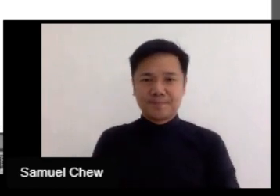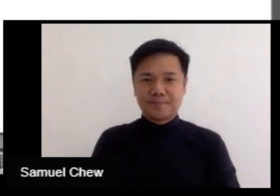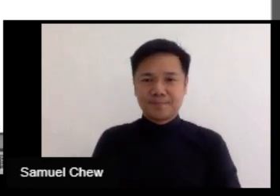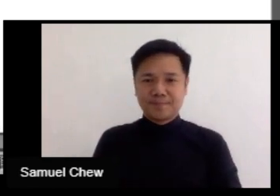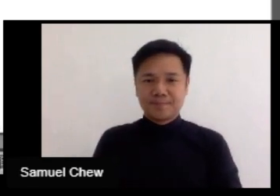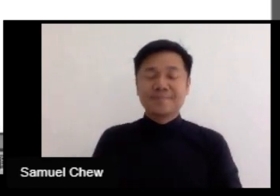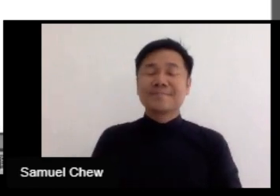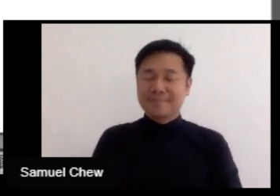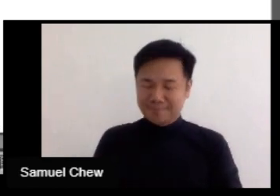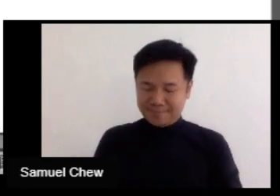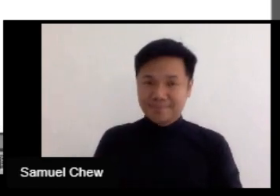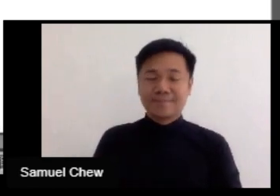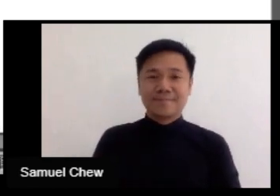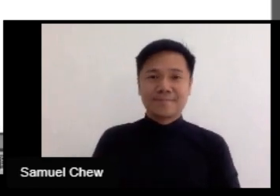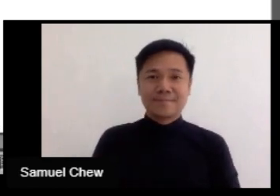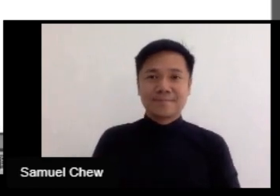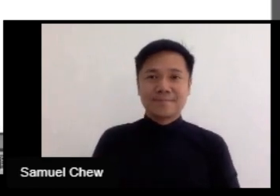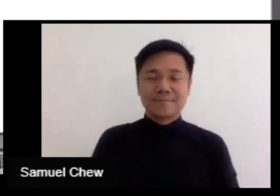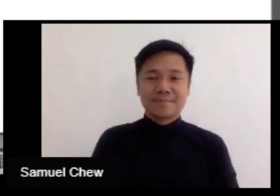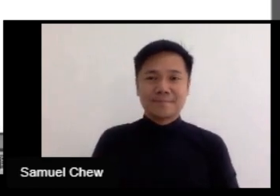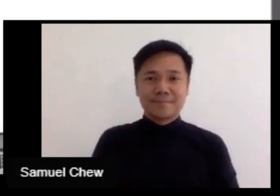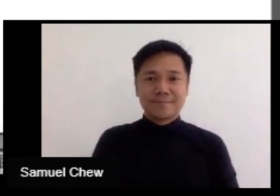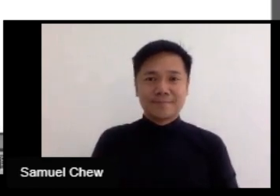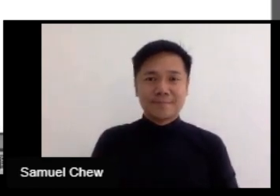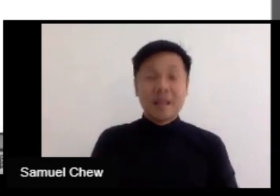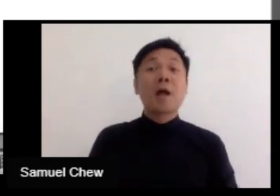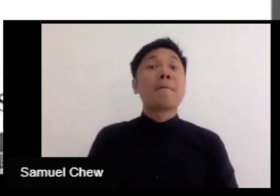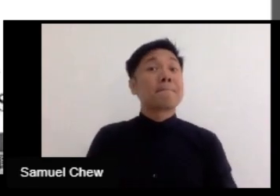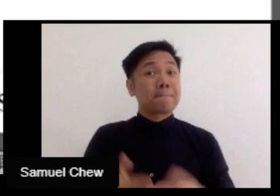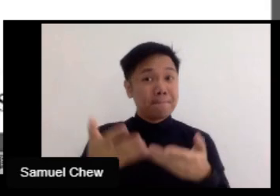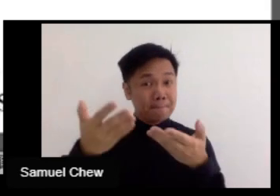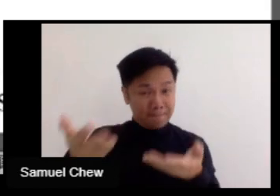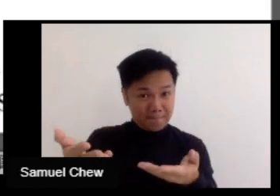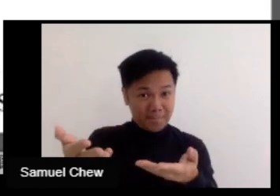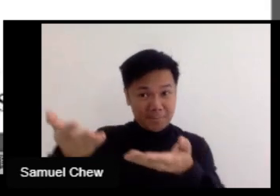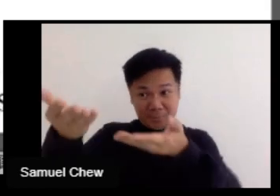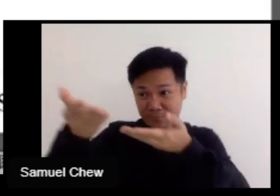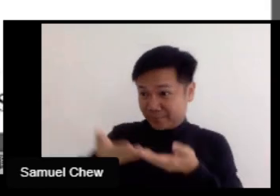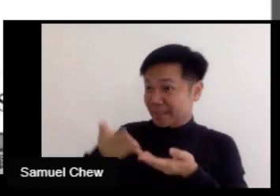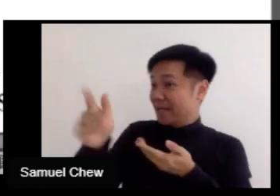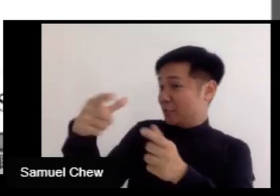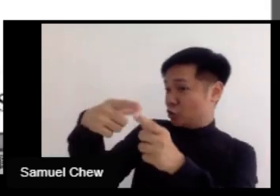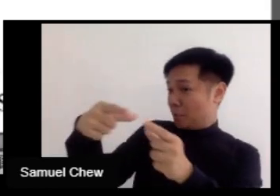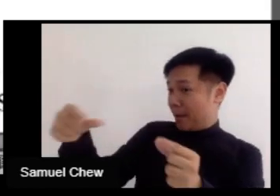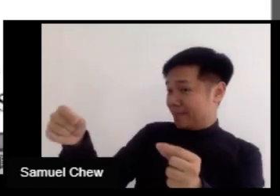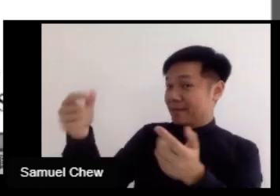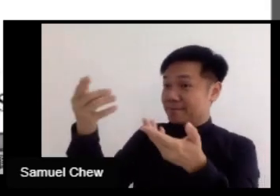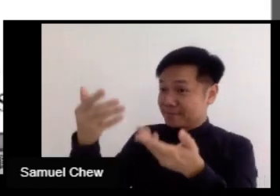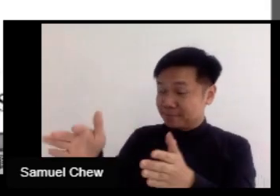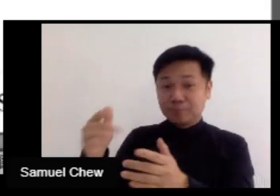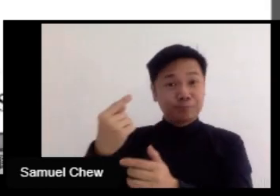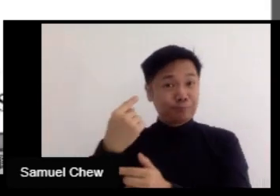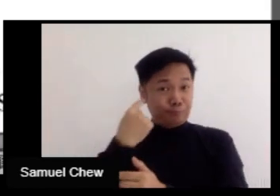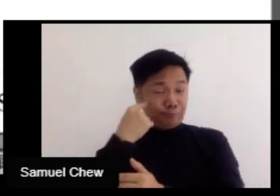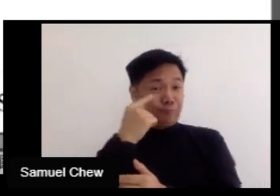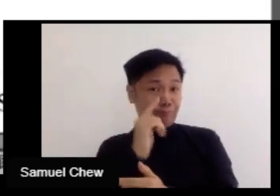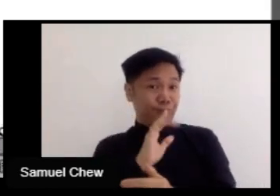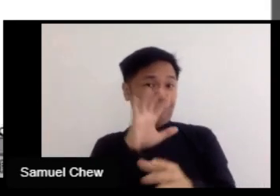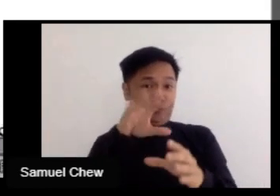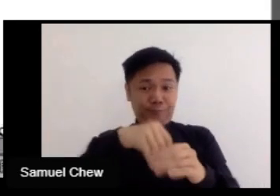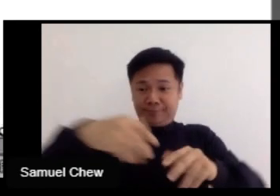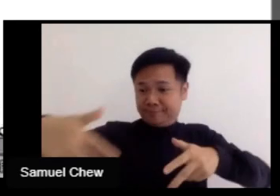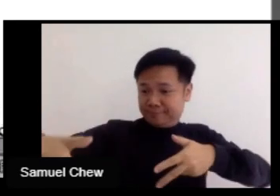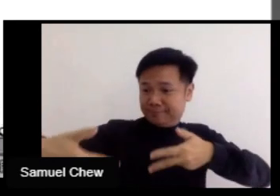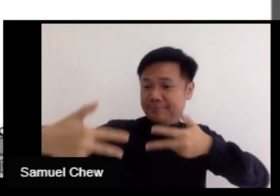Right, I recognize that the distinguished delegation of Japan wanting to join virtually,